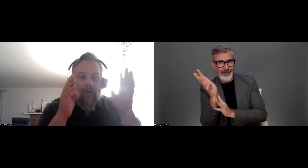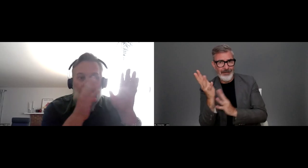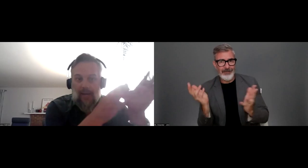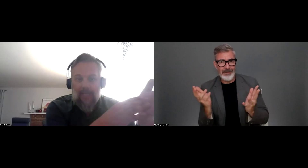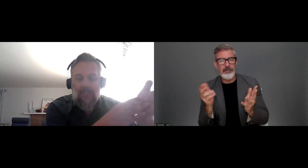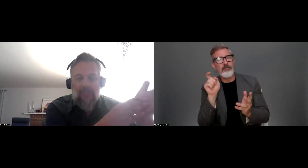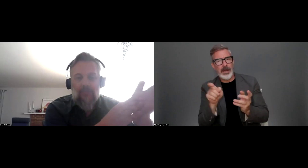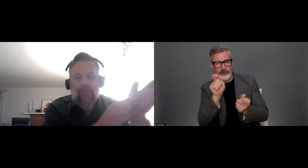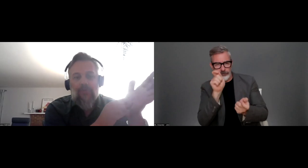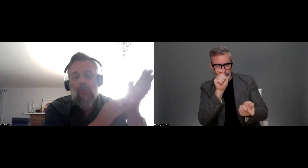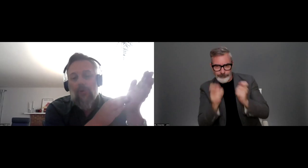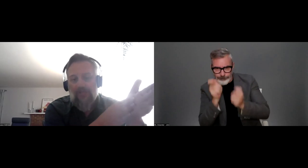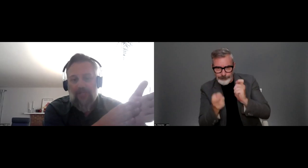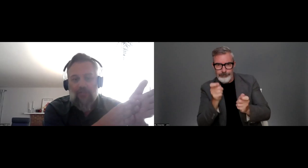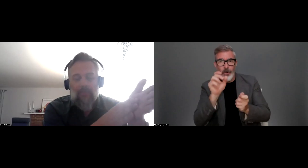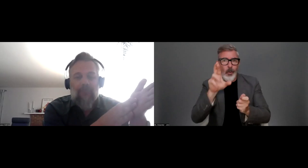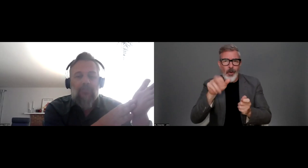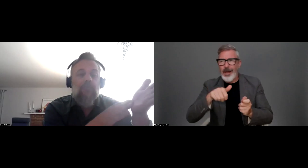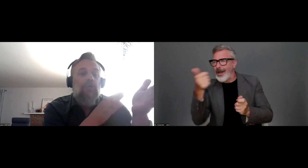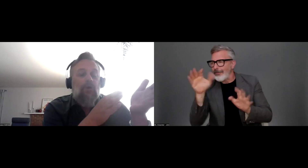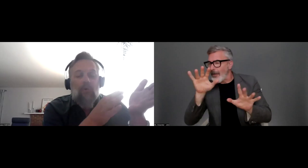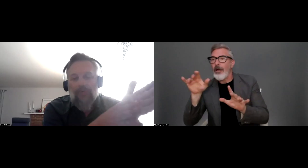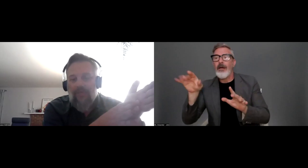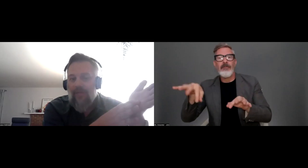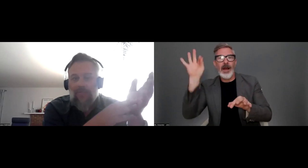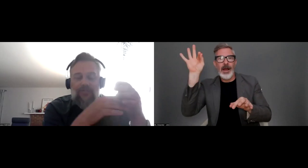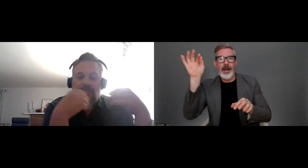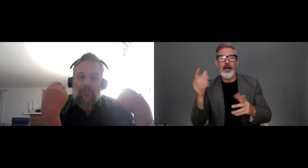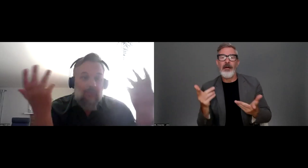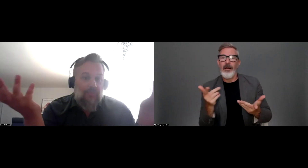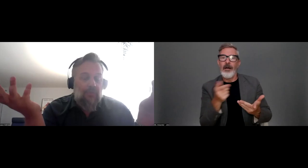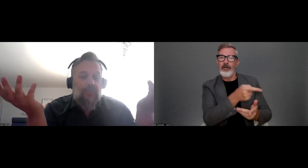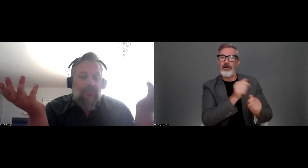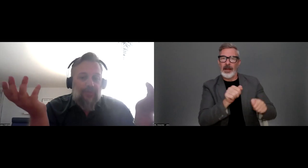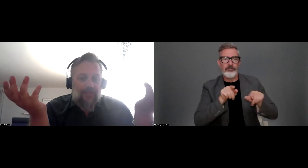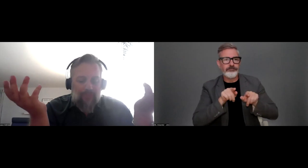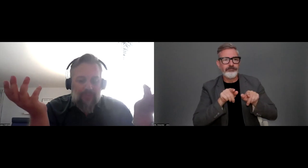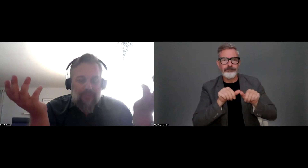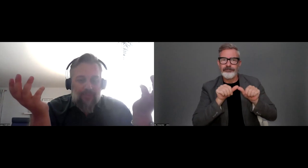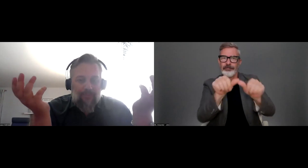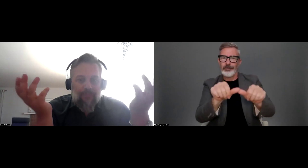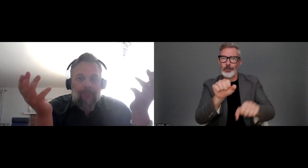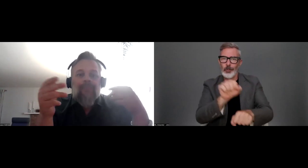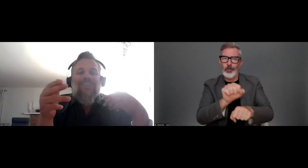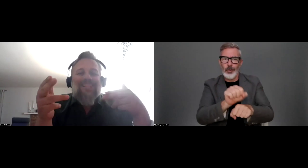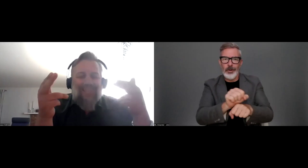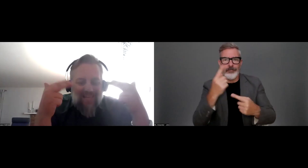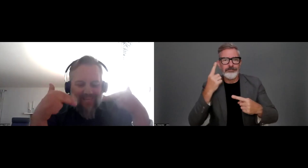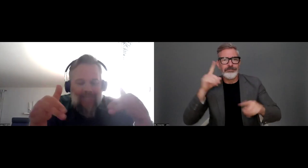am I as an employer or as an HR professional, or even as somebody who's mentoring an apprentice?